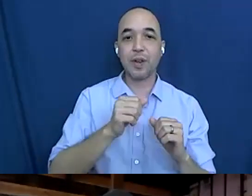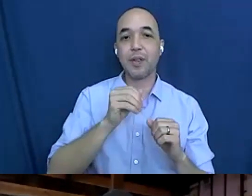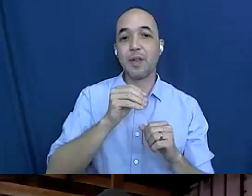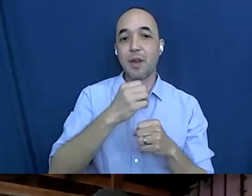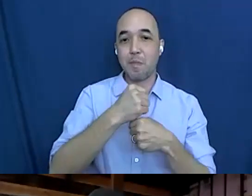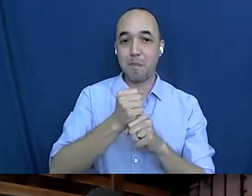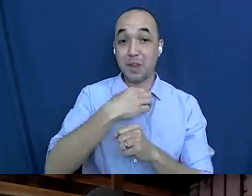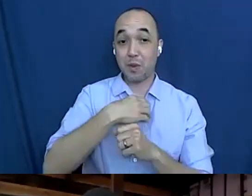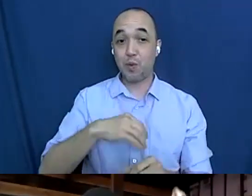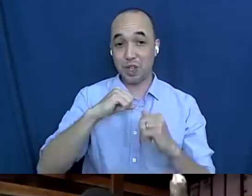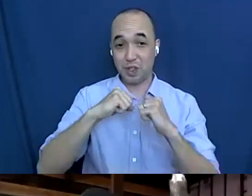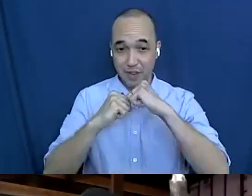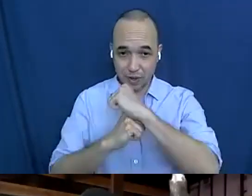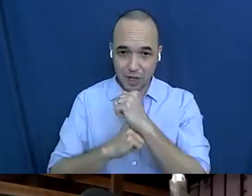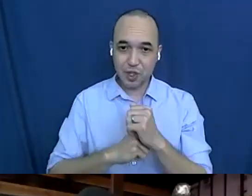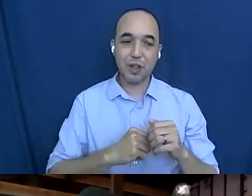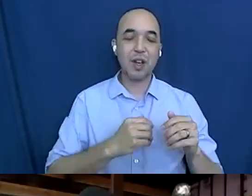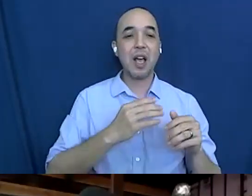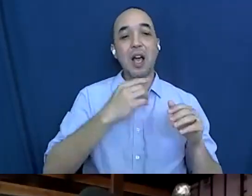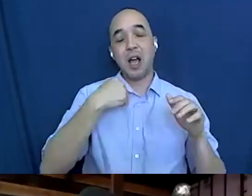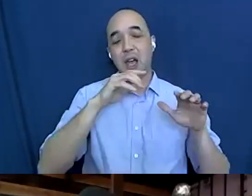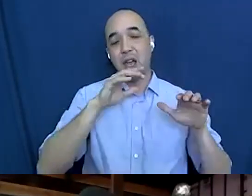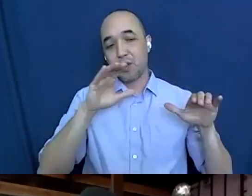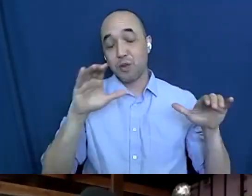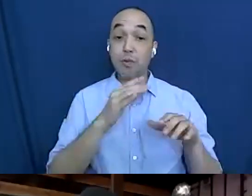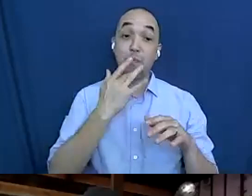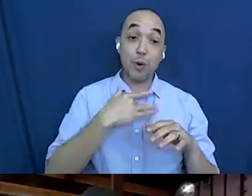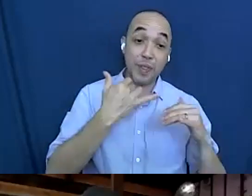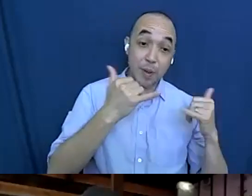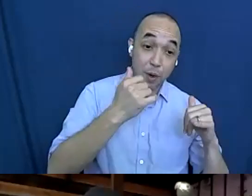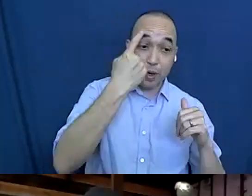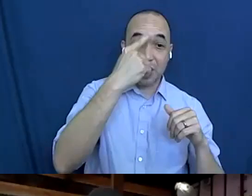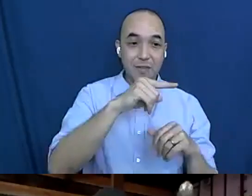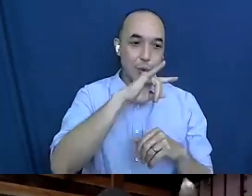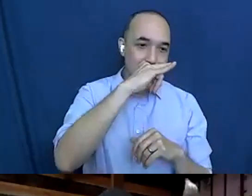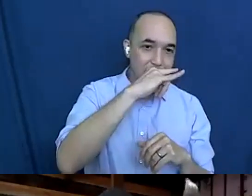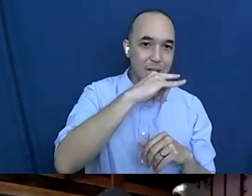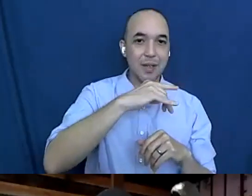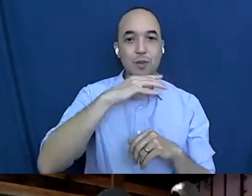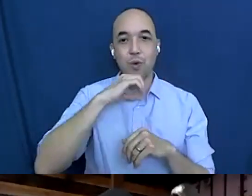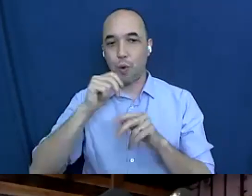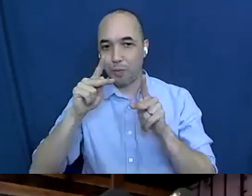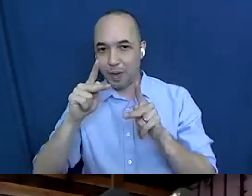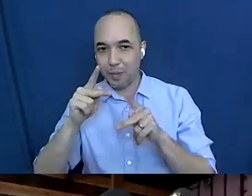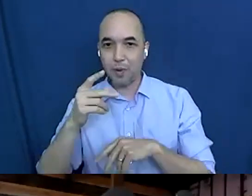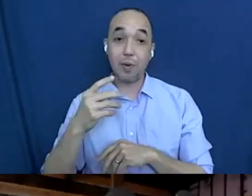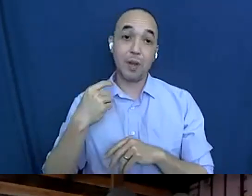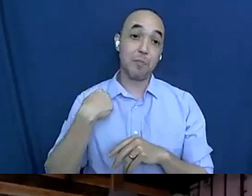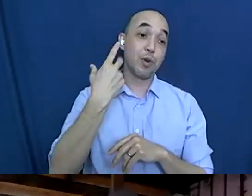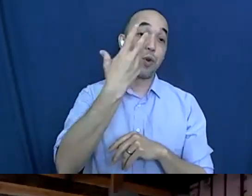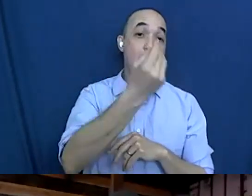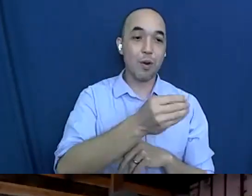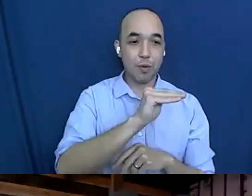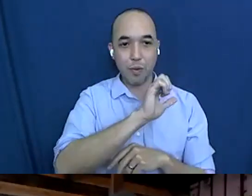little kids, for the elderly. Just go out and educate or do down to the malls and walk around and take the birds and the horses just to show people